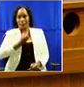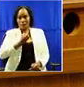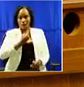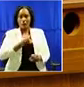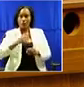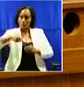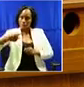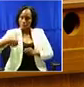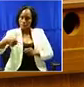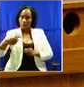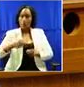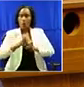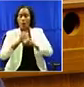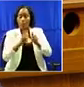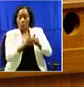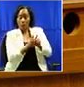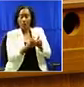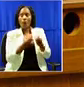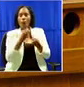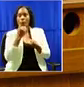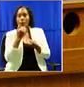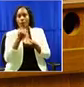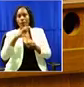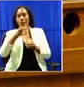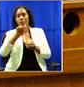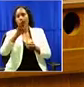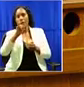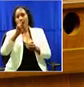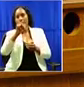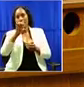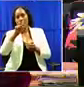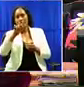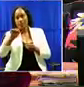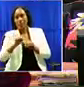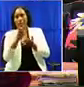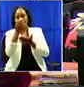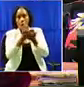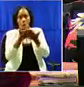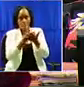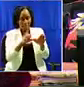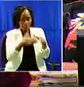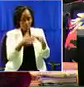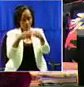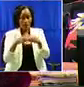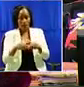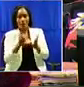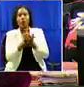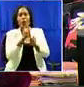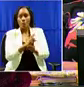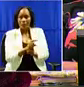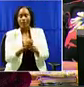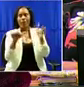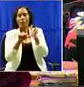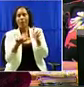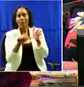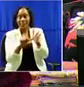will work closely with the Cabinet's economic cluster to ensure that the priority interventions and key